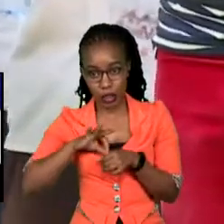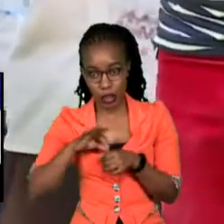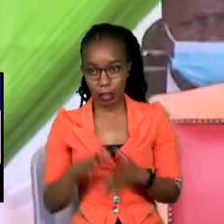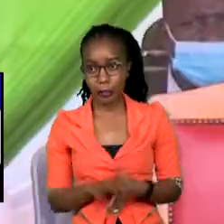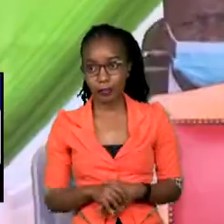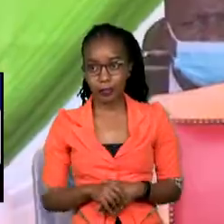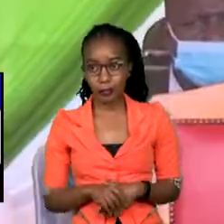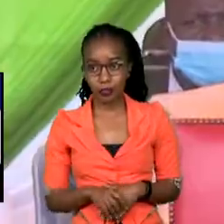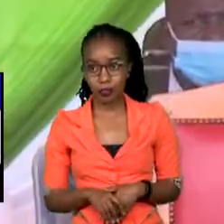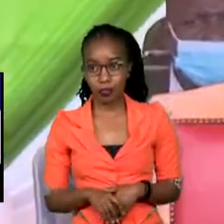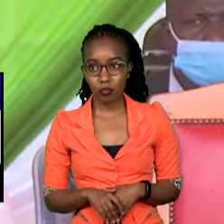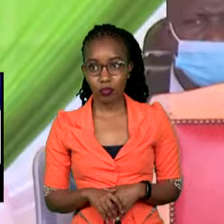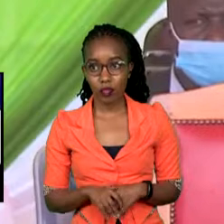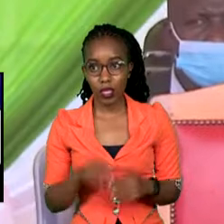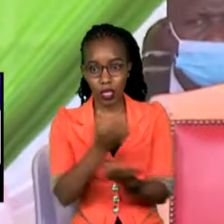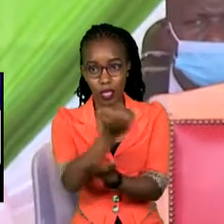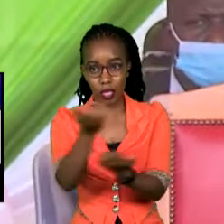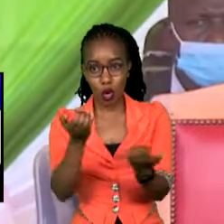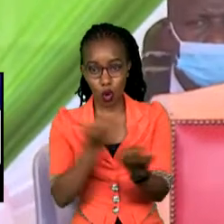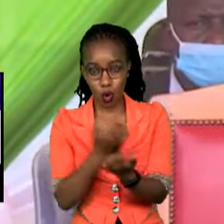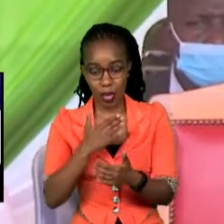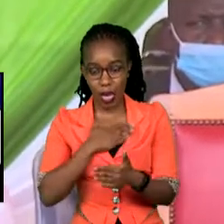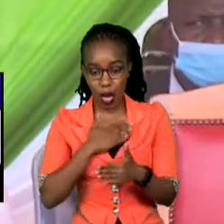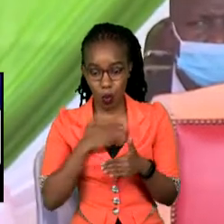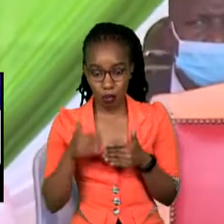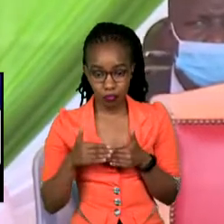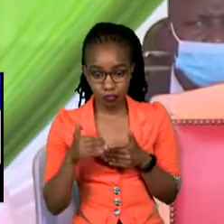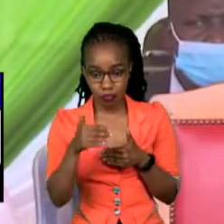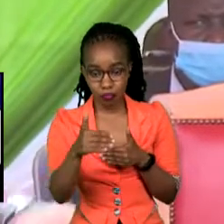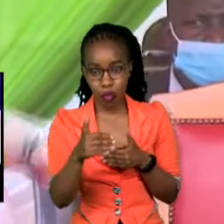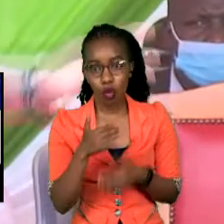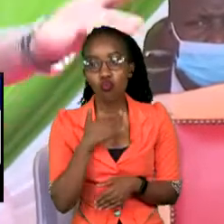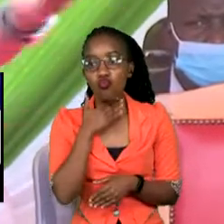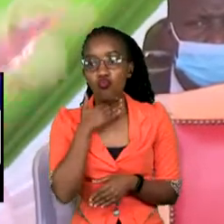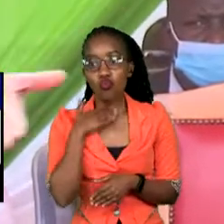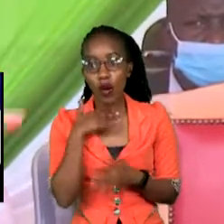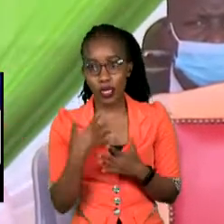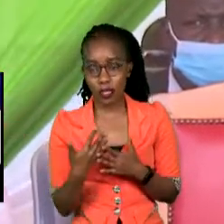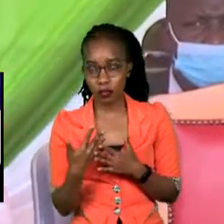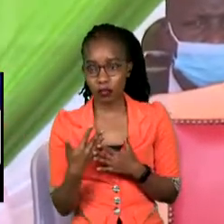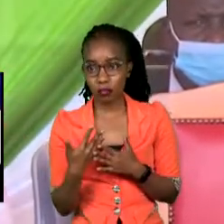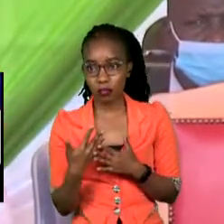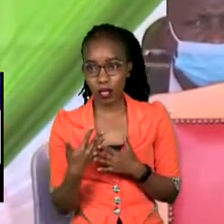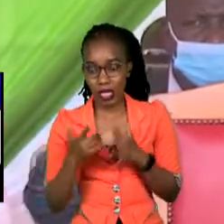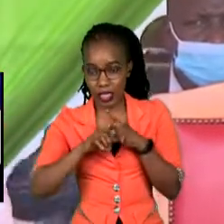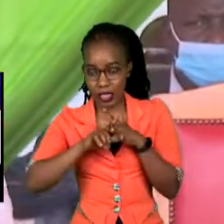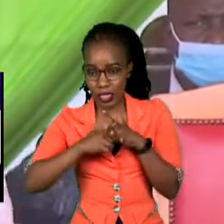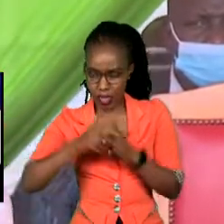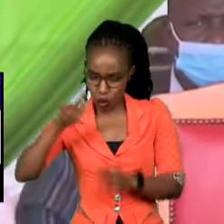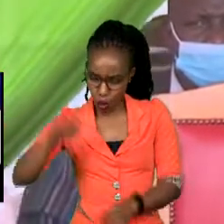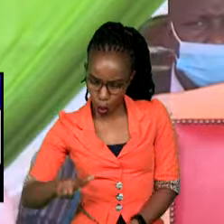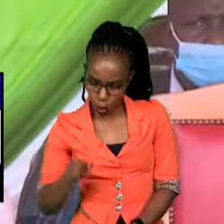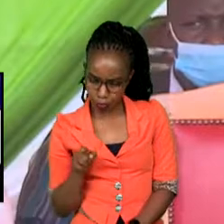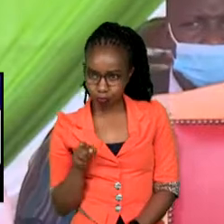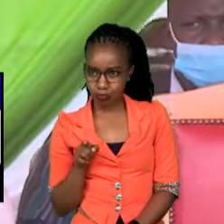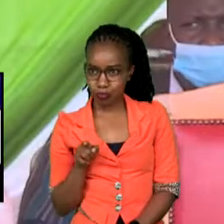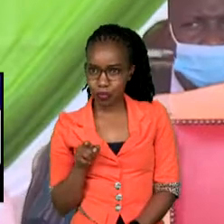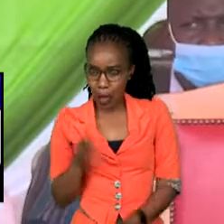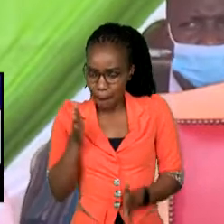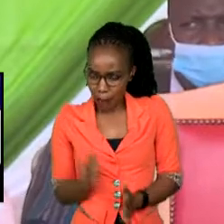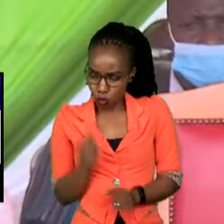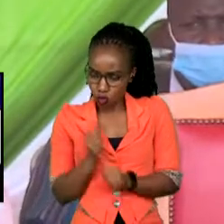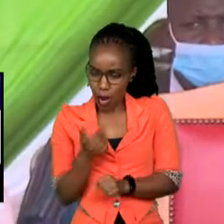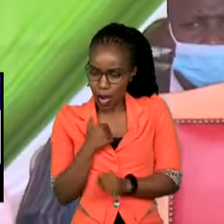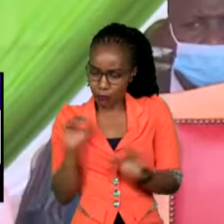election. Hii uchumi ya hapa mbele tunataka iwe ya kuanzia chini. Pale mahali mtu jobless